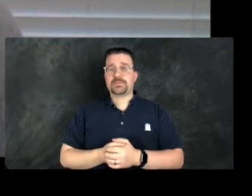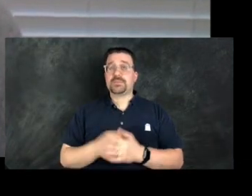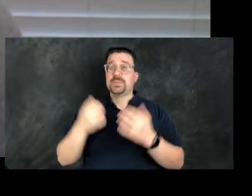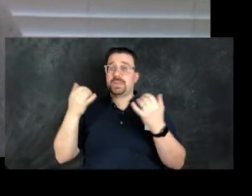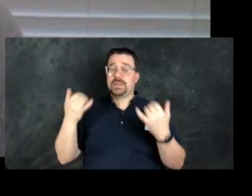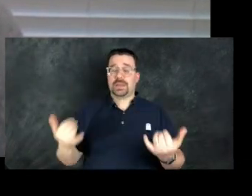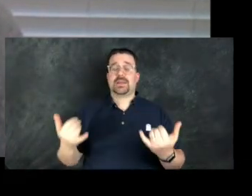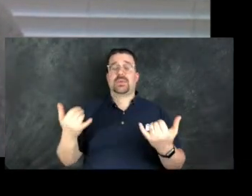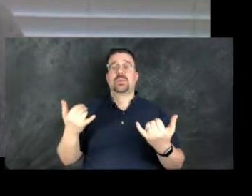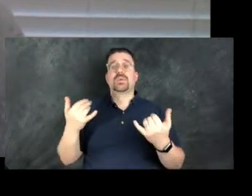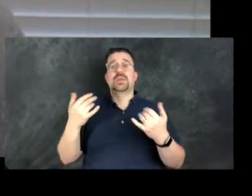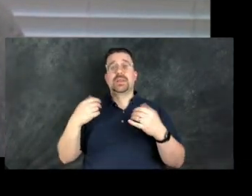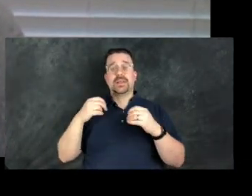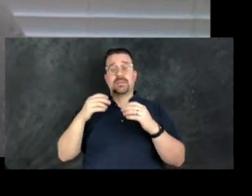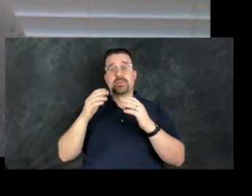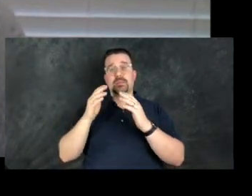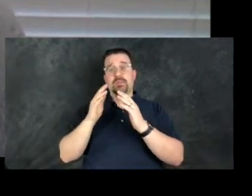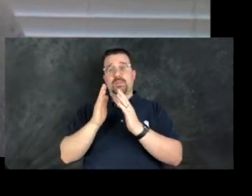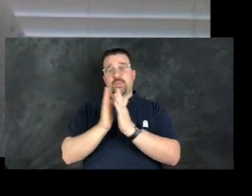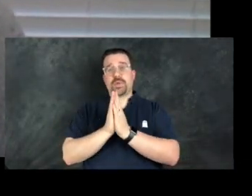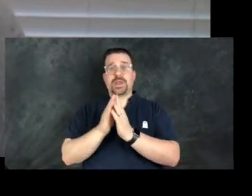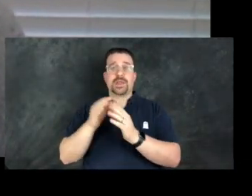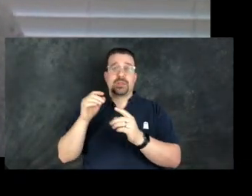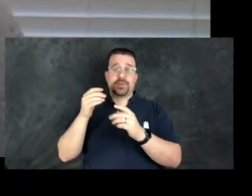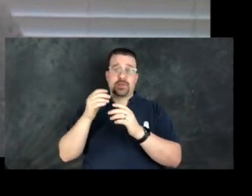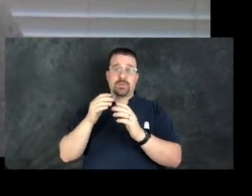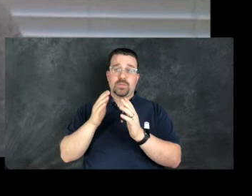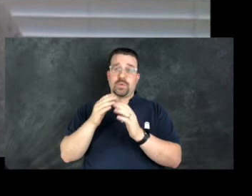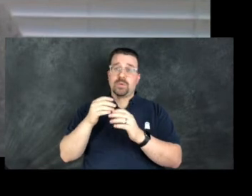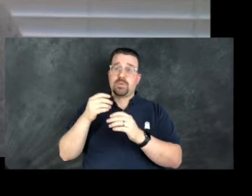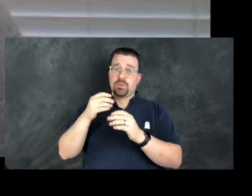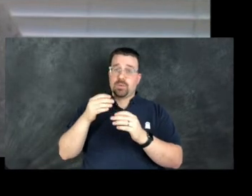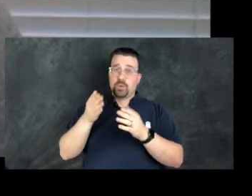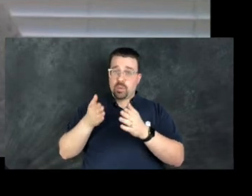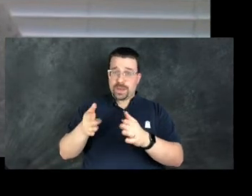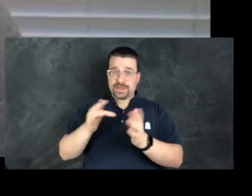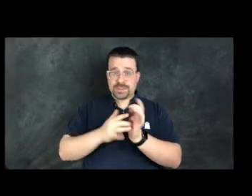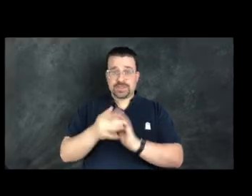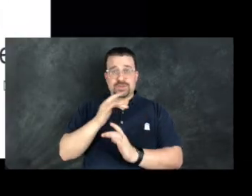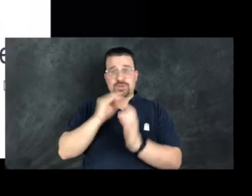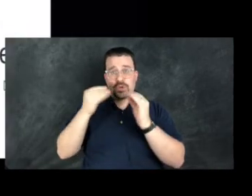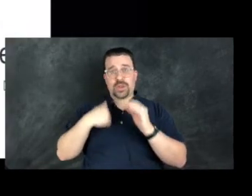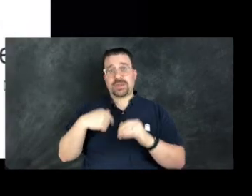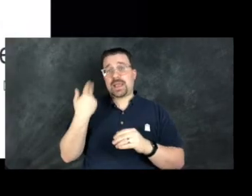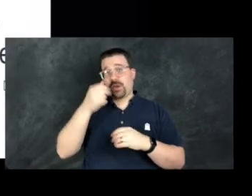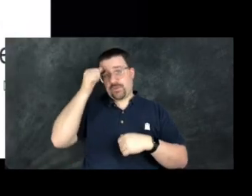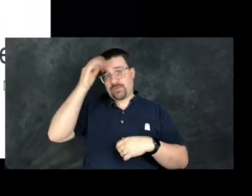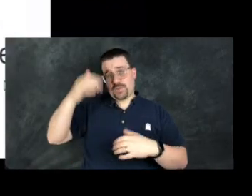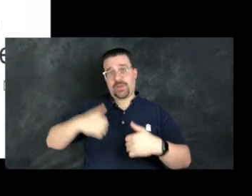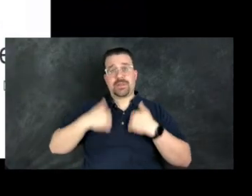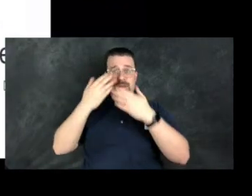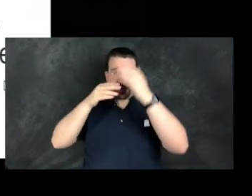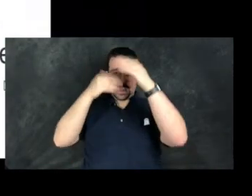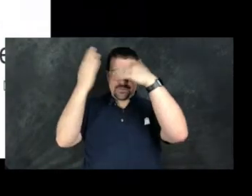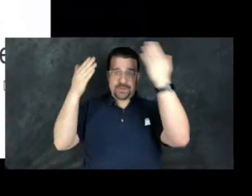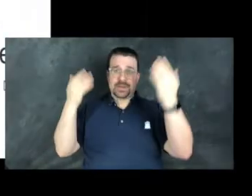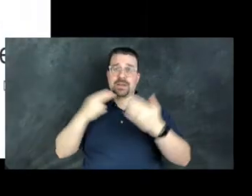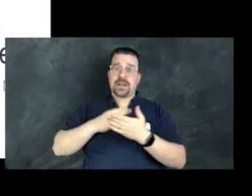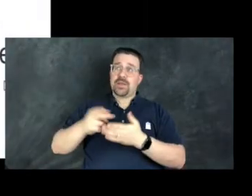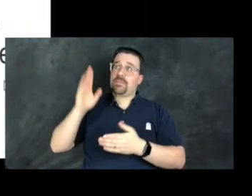And now let us pray the prayer that Jesus taught us. Our Father who art in